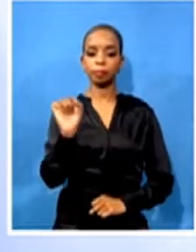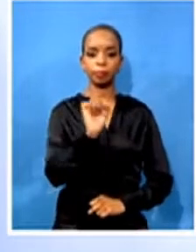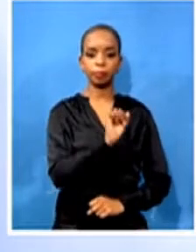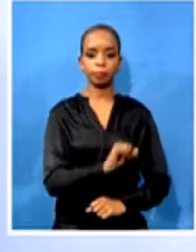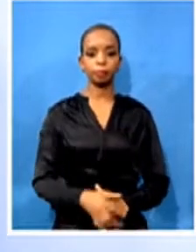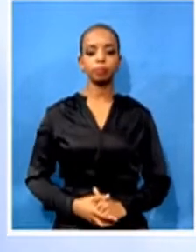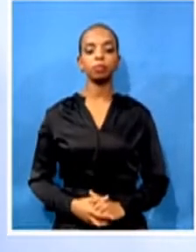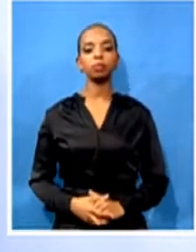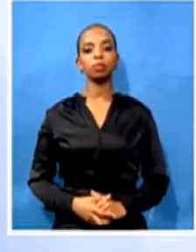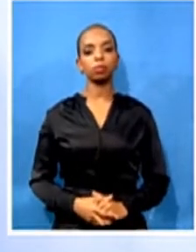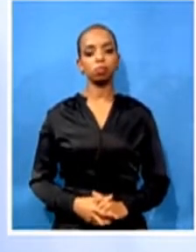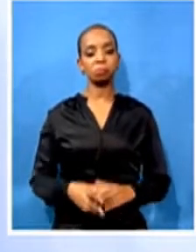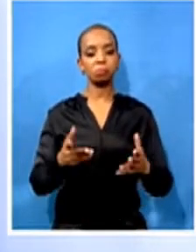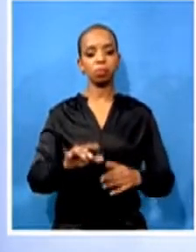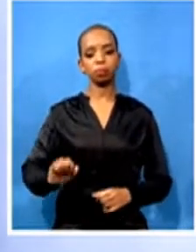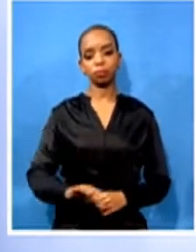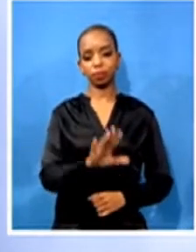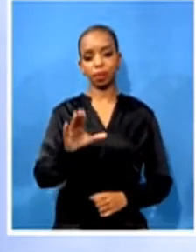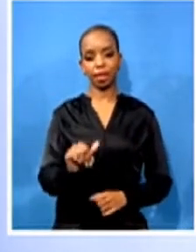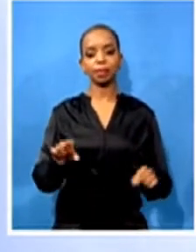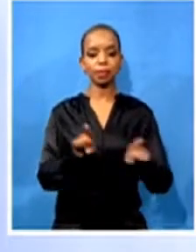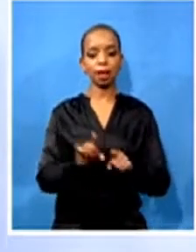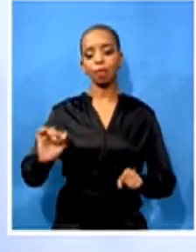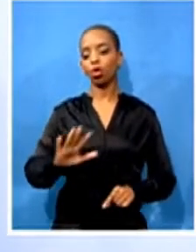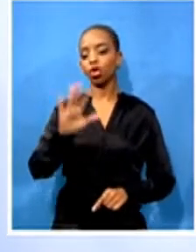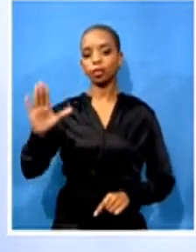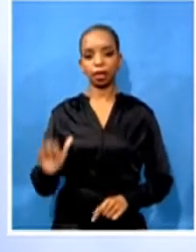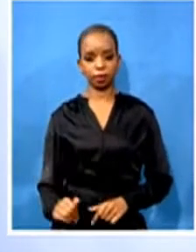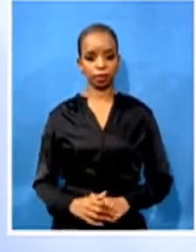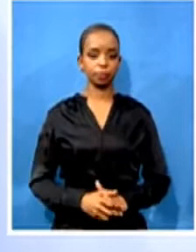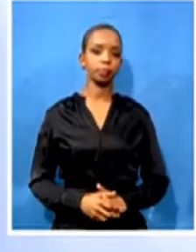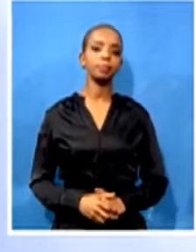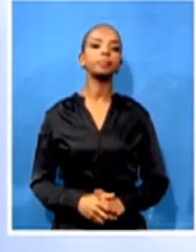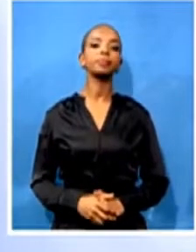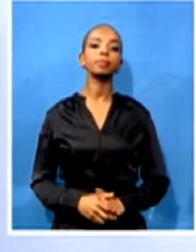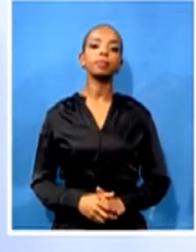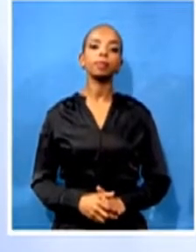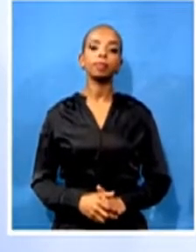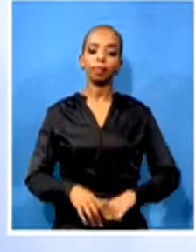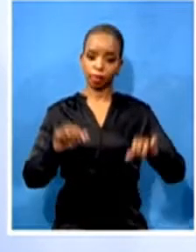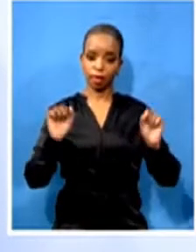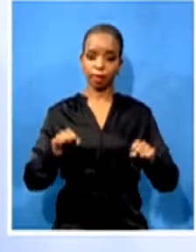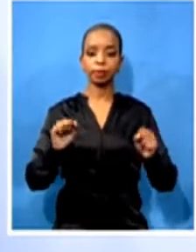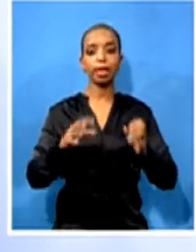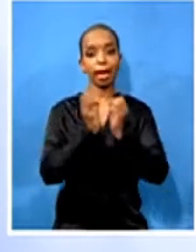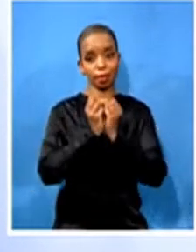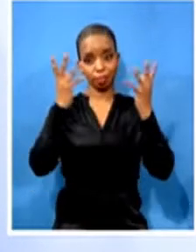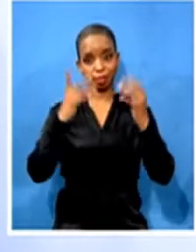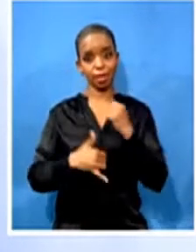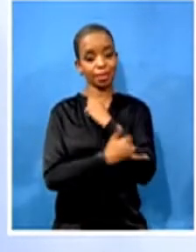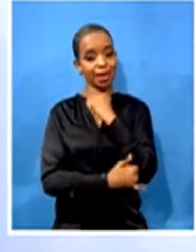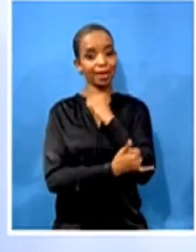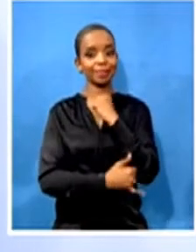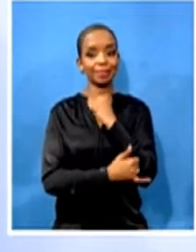the continent. Of course, many countries in our continent have embarked on similar measures to stop the spread